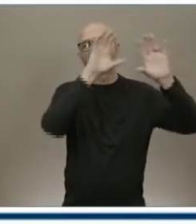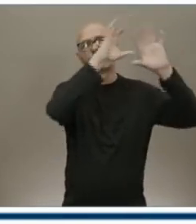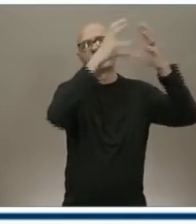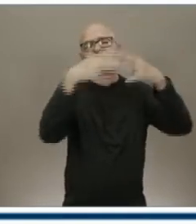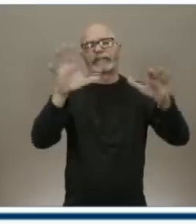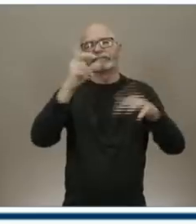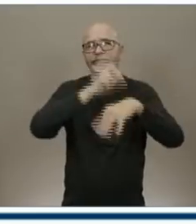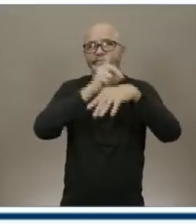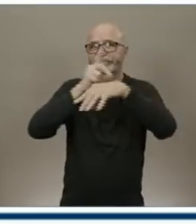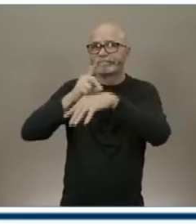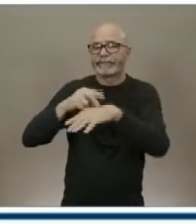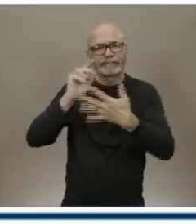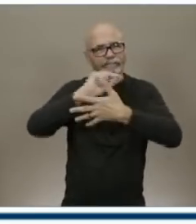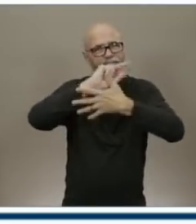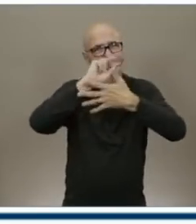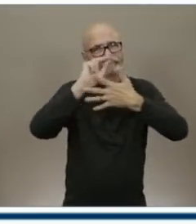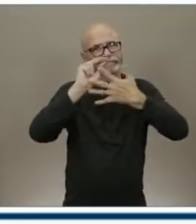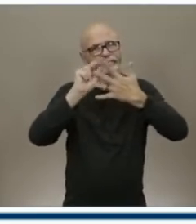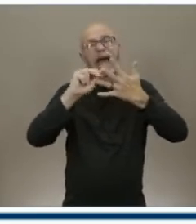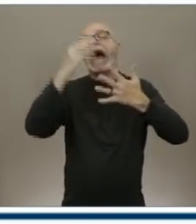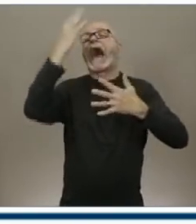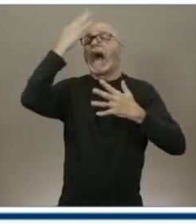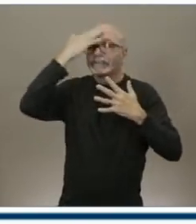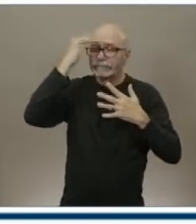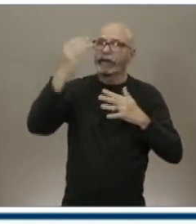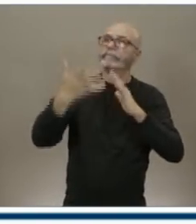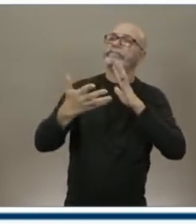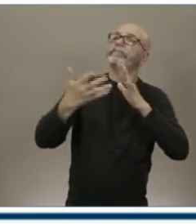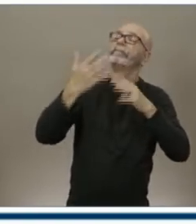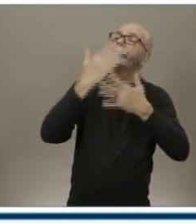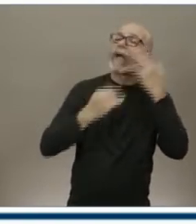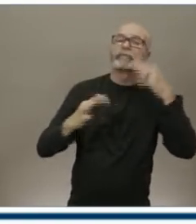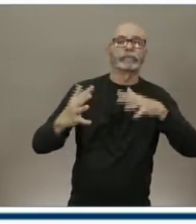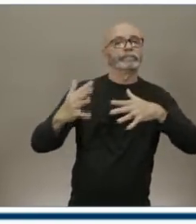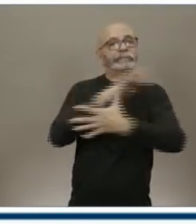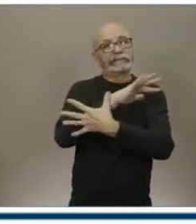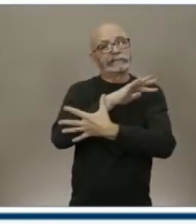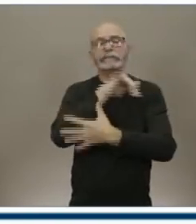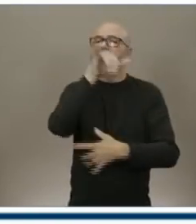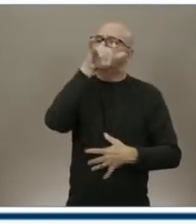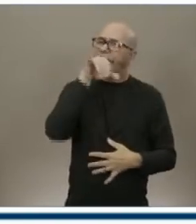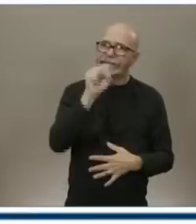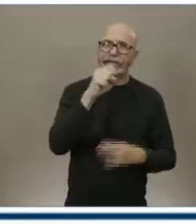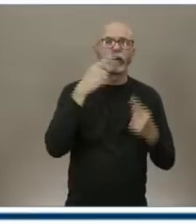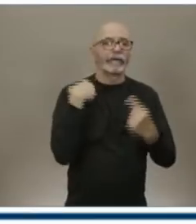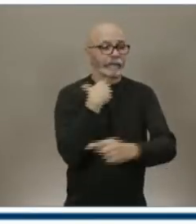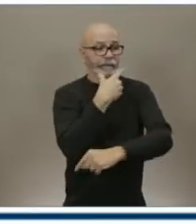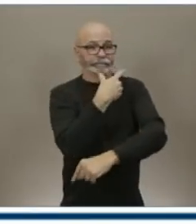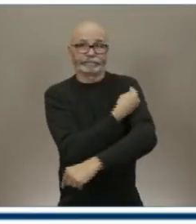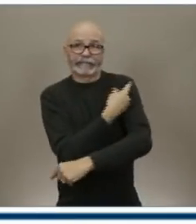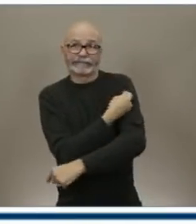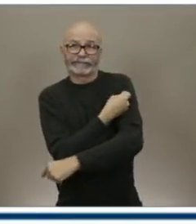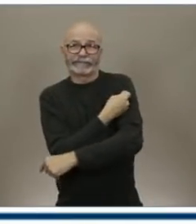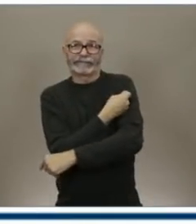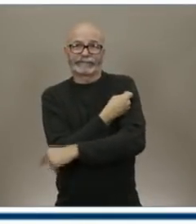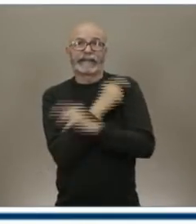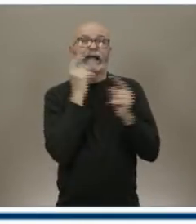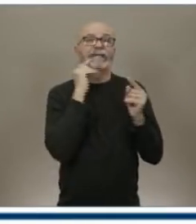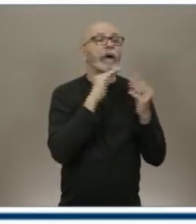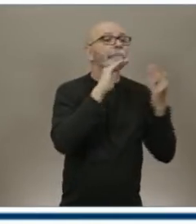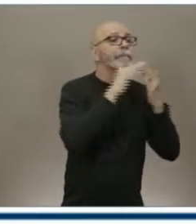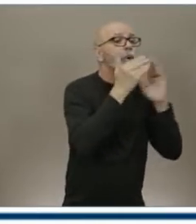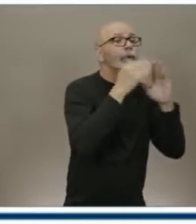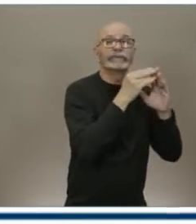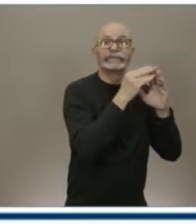that prioritization is a recognition that as we start to immunize more broadly in the community, starting with